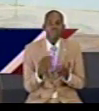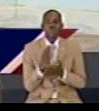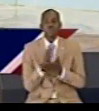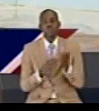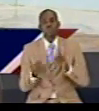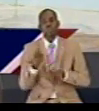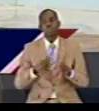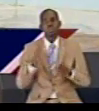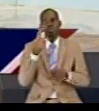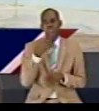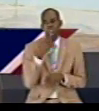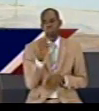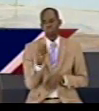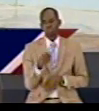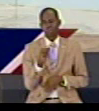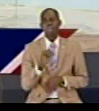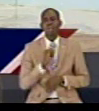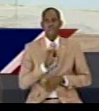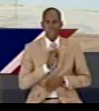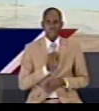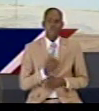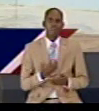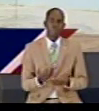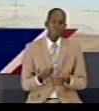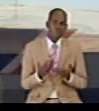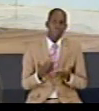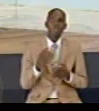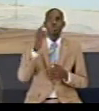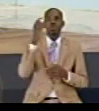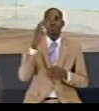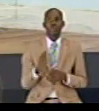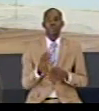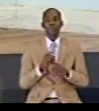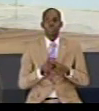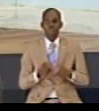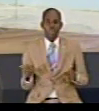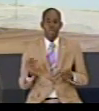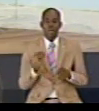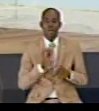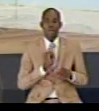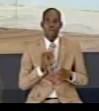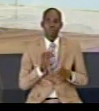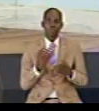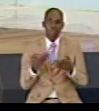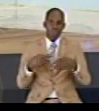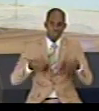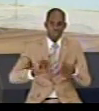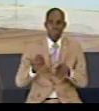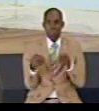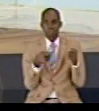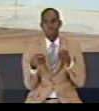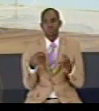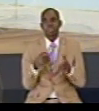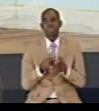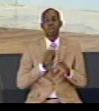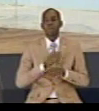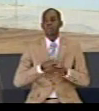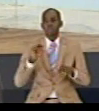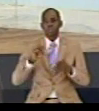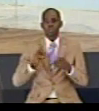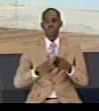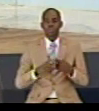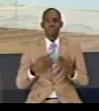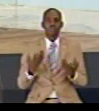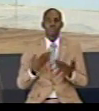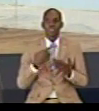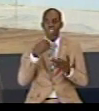say, yes, I thirst after God, but I keep it under check. I keep it under control. I don't want to voice it out.